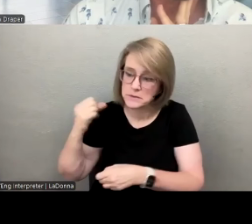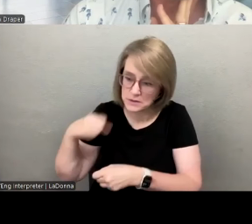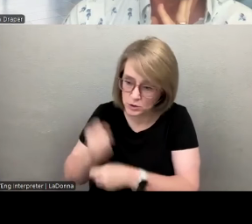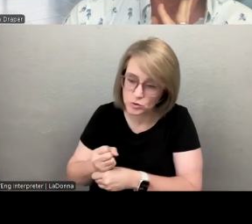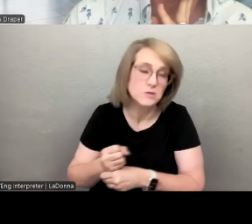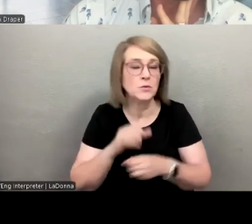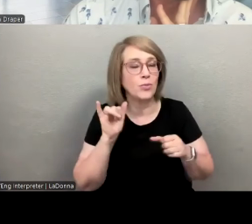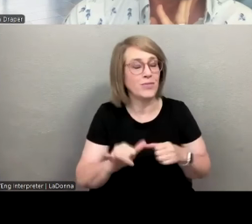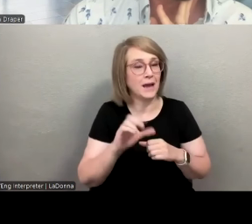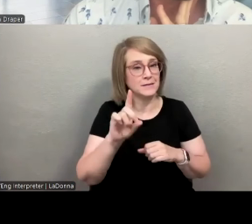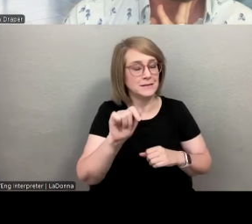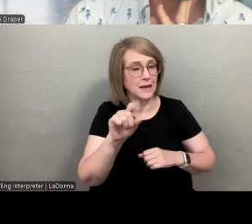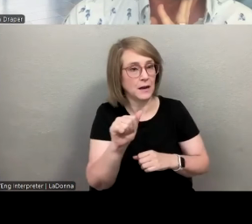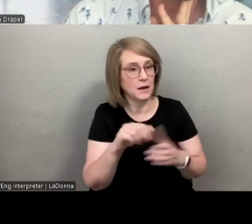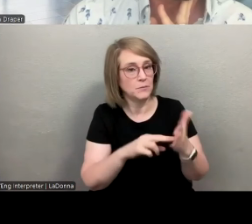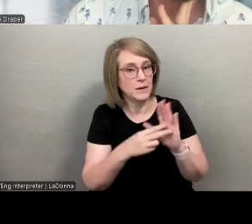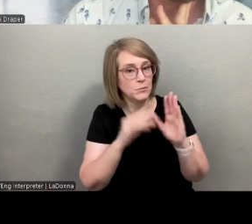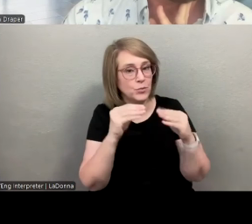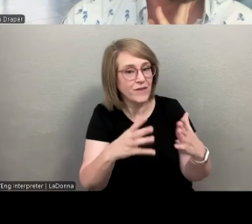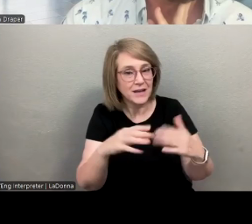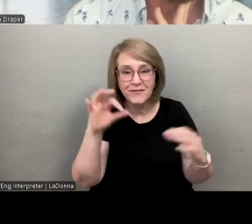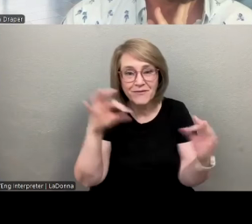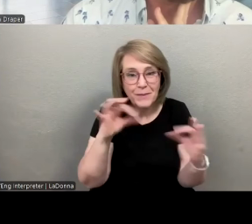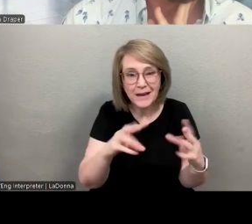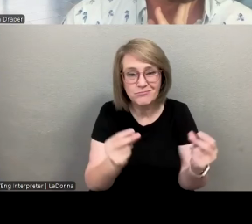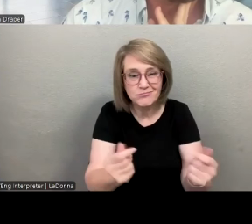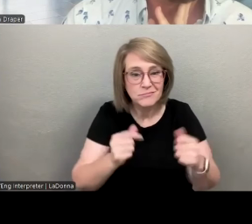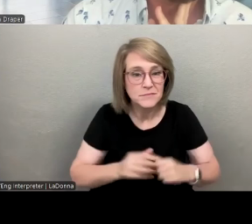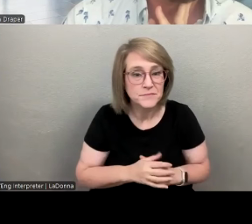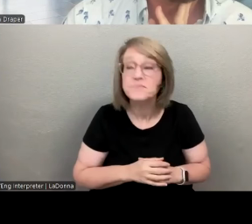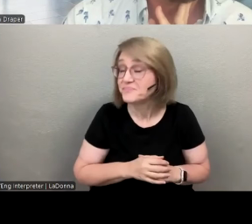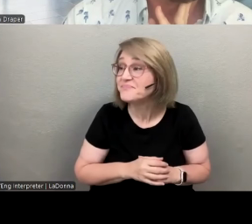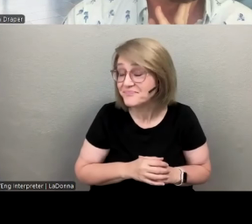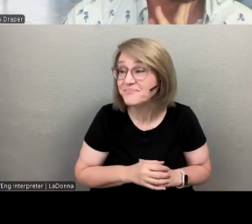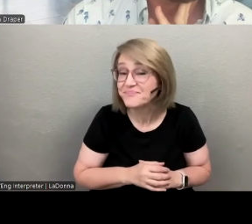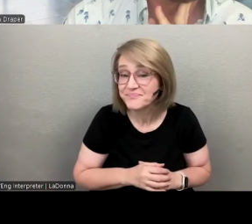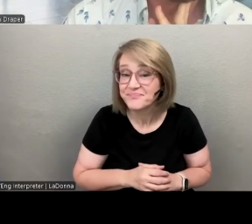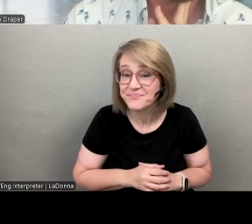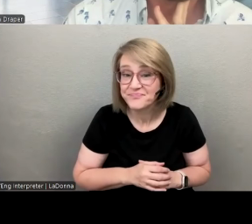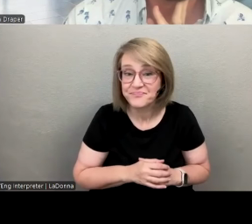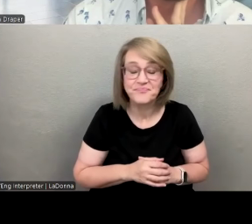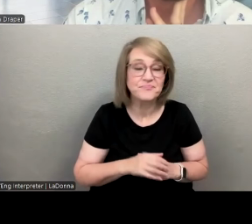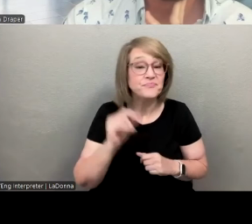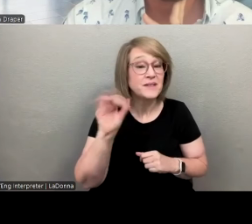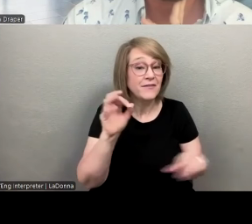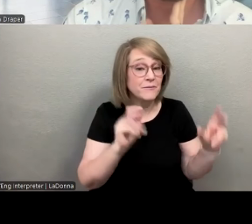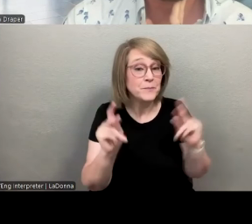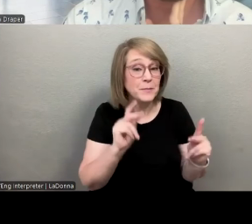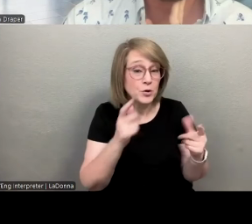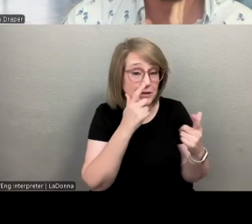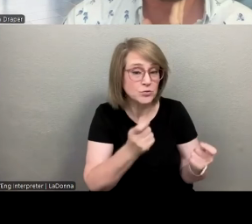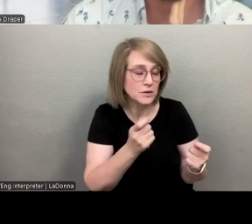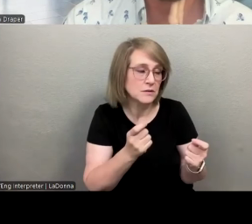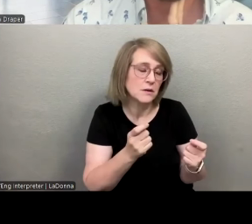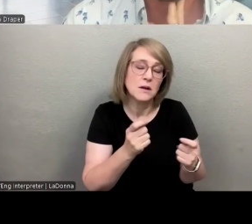outcome data can provide you with feedback pretty immediately. Yeah. And if people are interested, we've started to do some of this research with